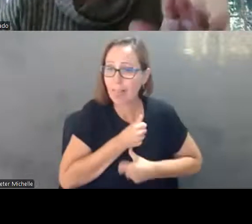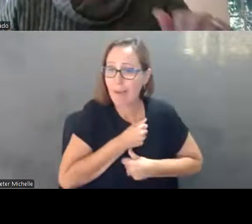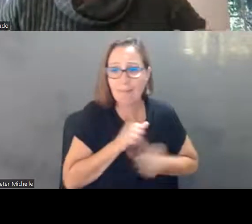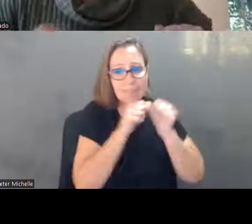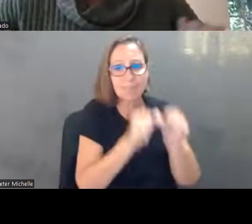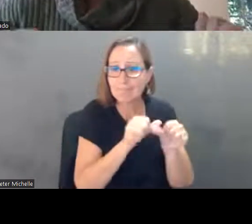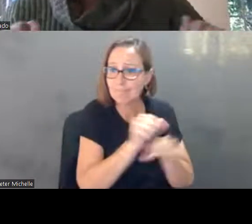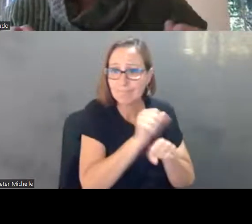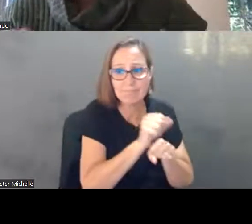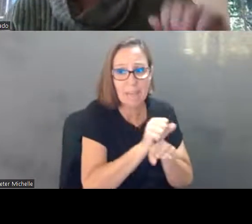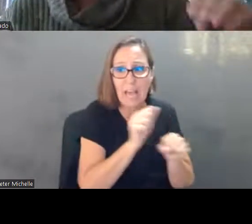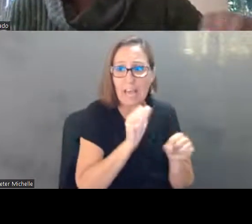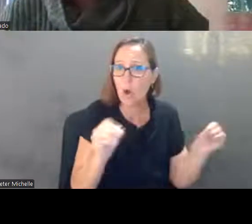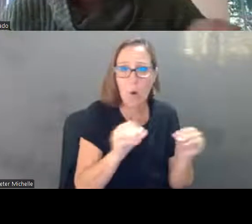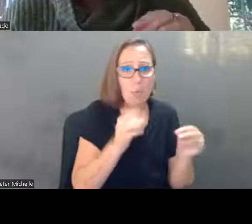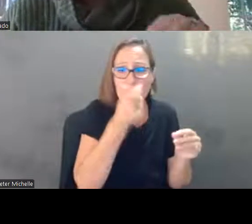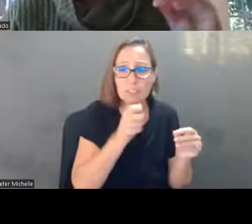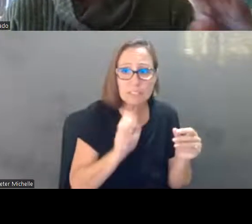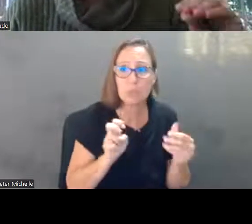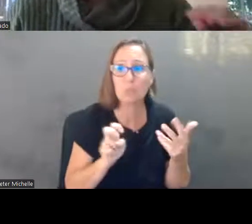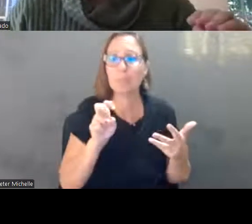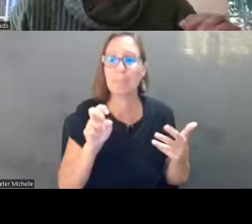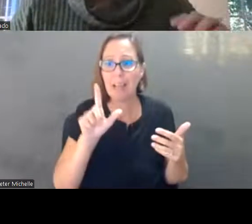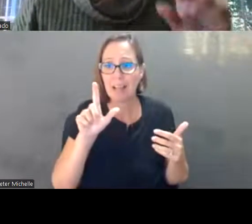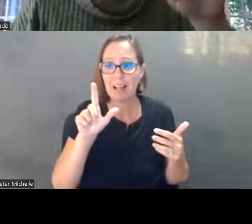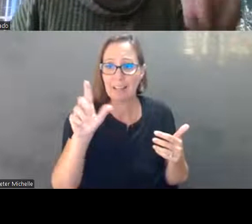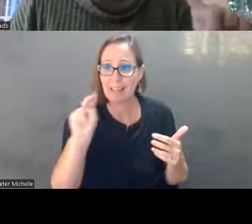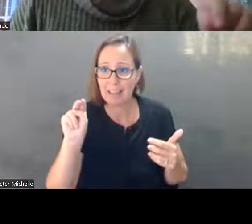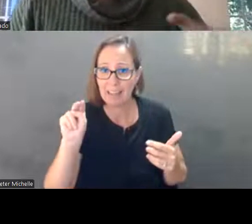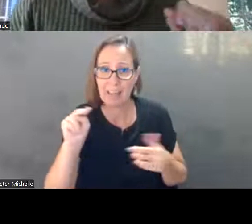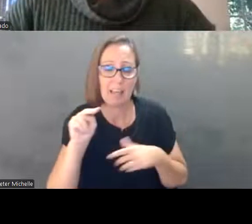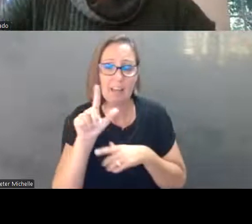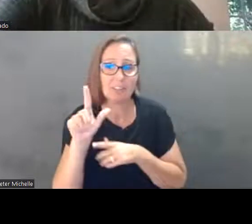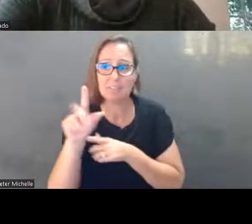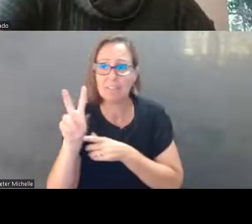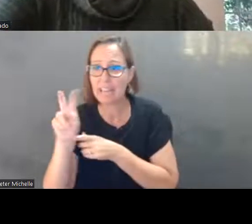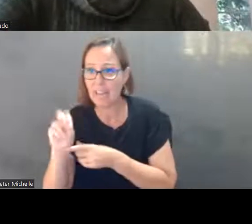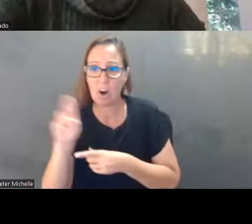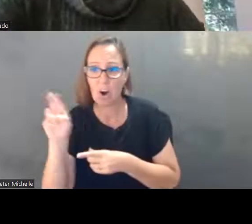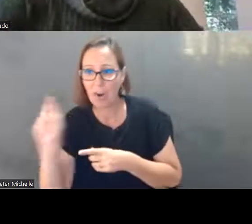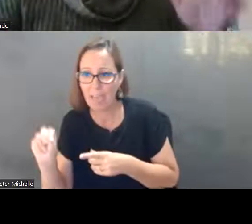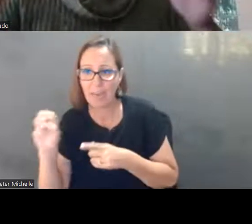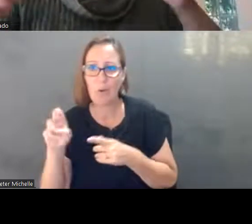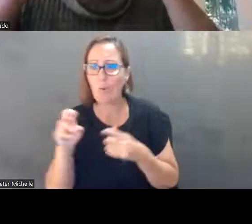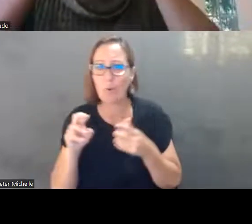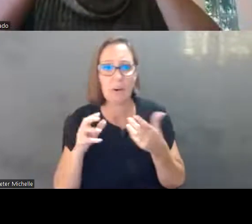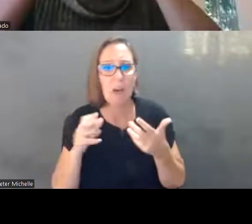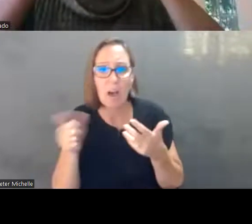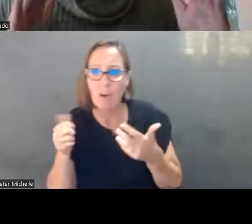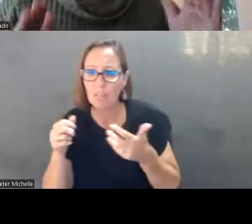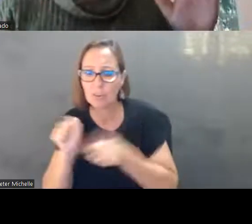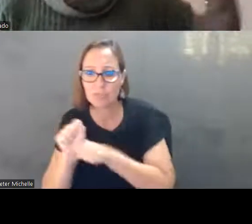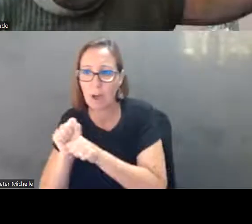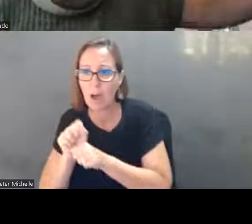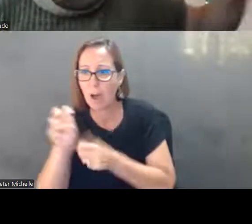no interest in becoming a CNA or becoming an LVN or becoming an RN. But for others, maybe, you know, after their children get a